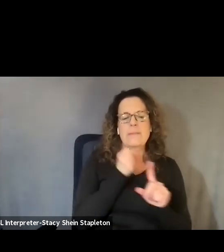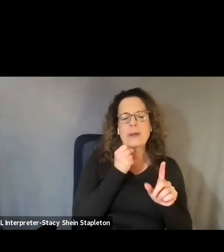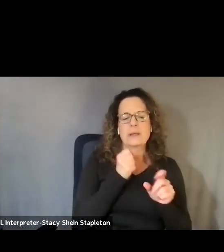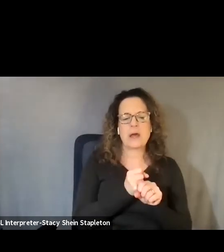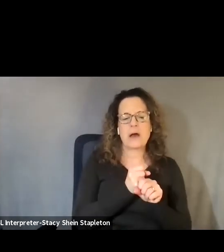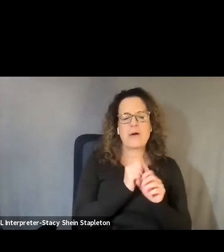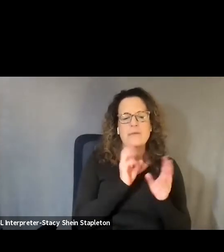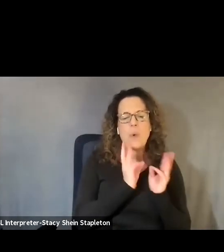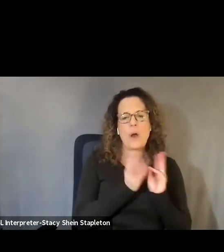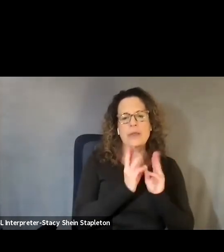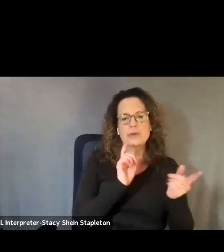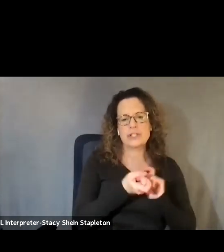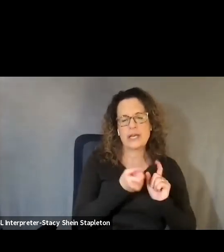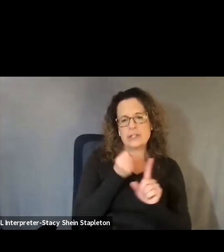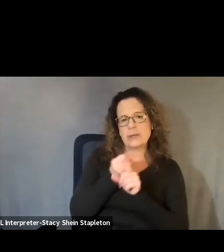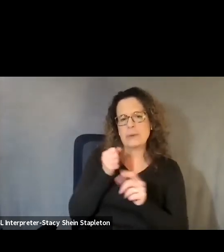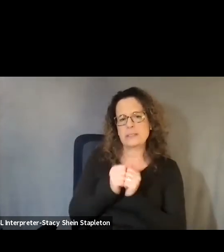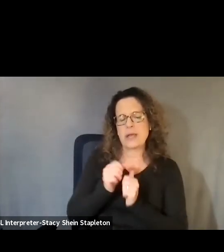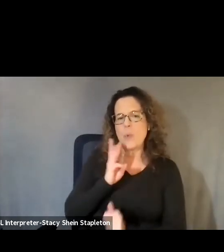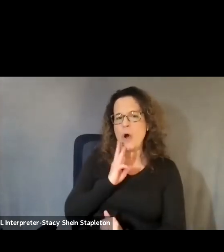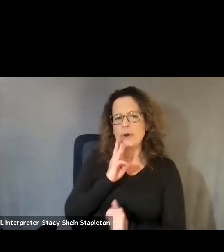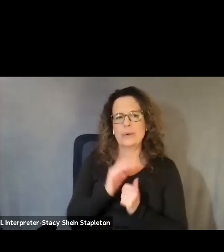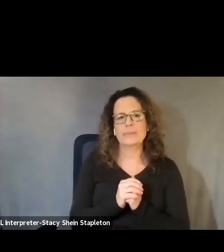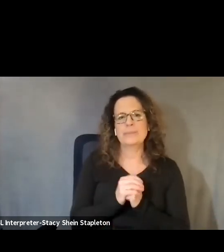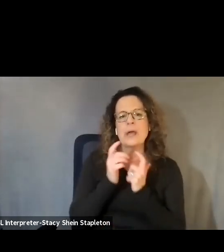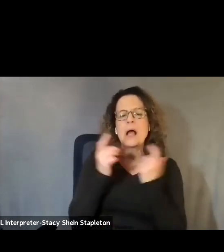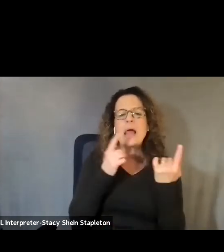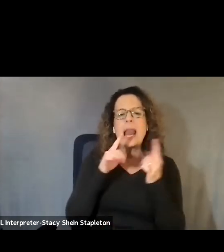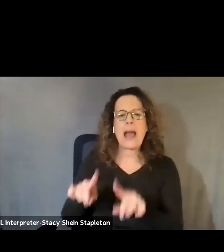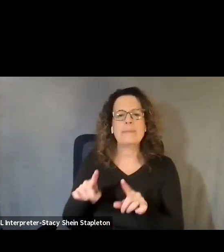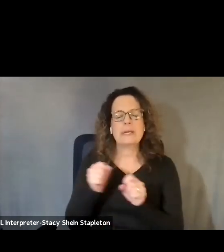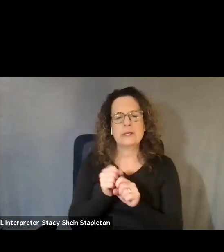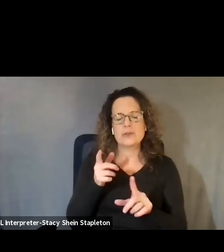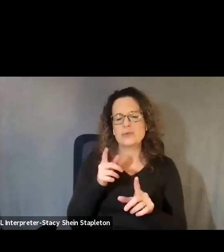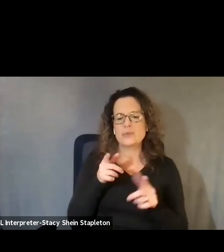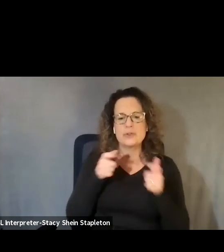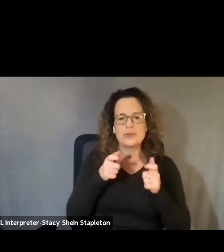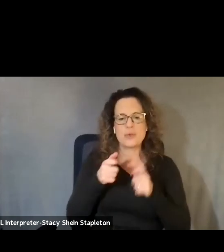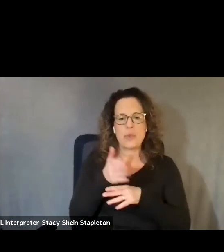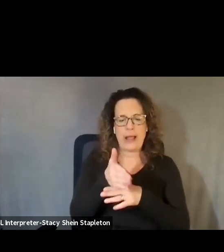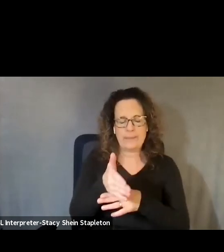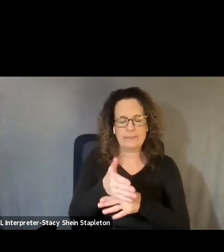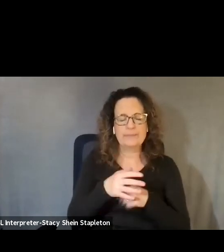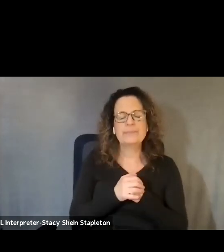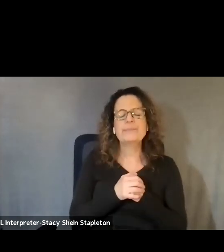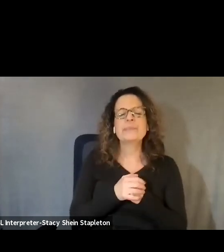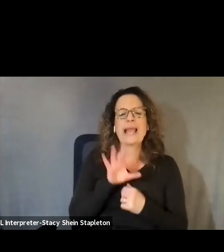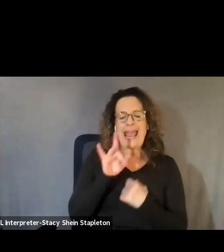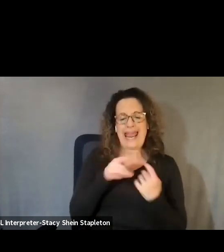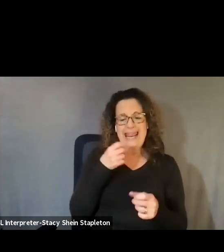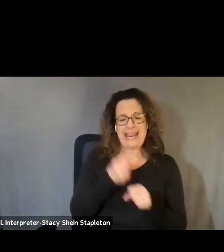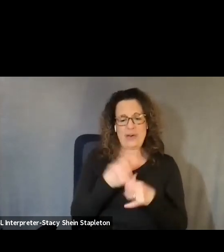bodies. There's a lot going on to beat back Asian carp. And after about 8 years